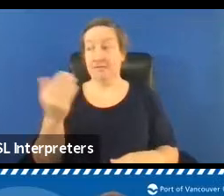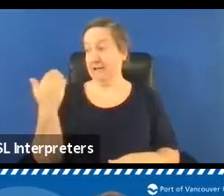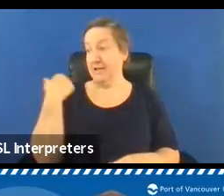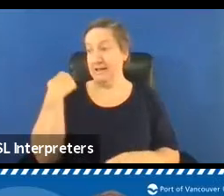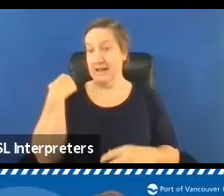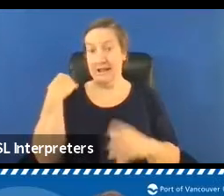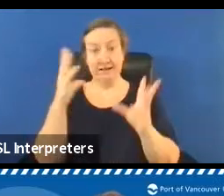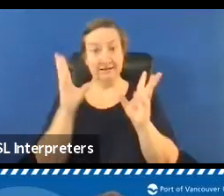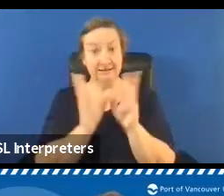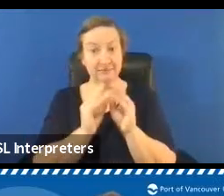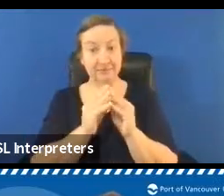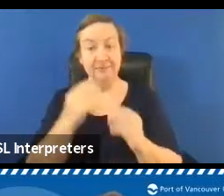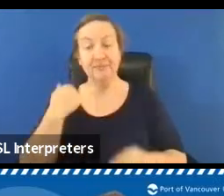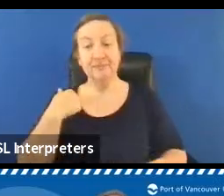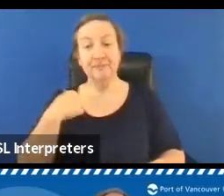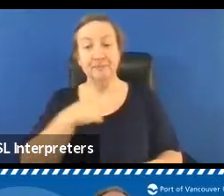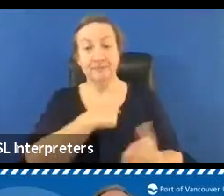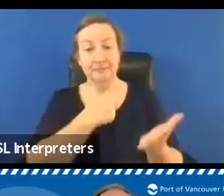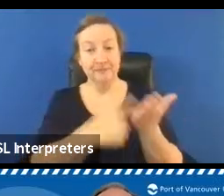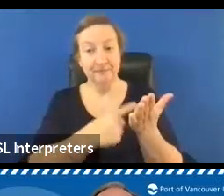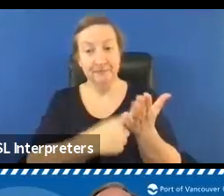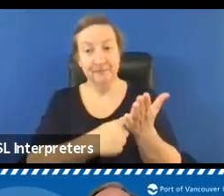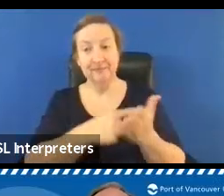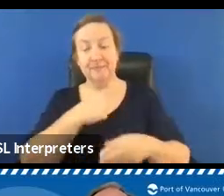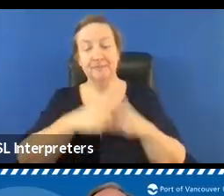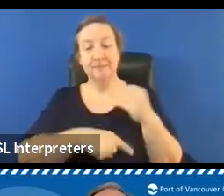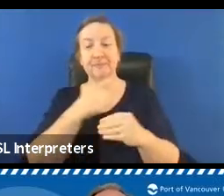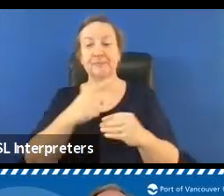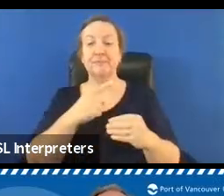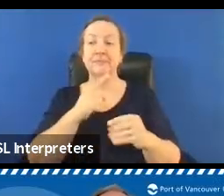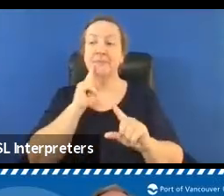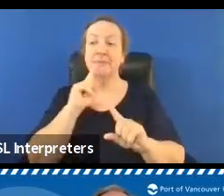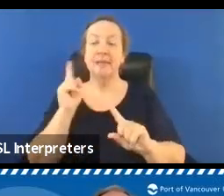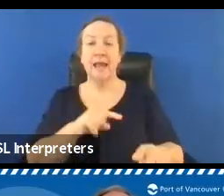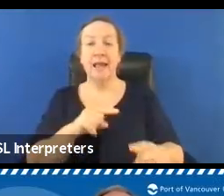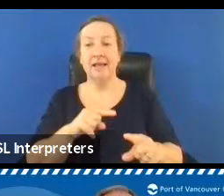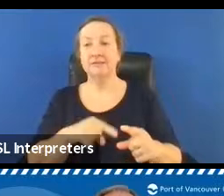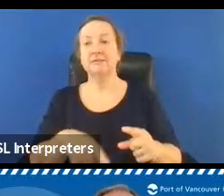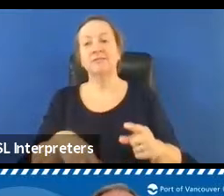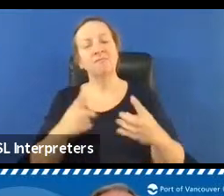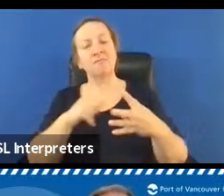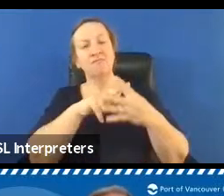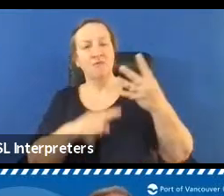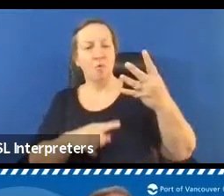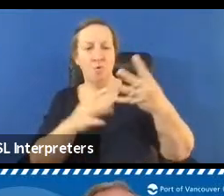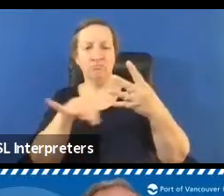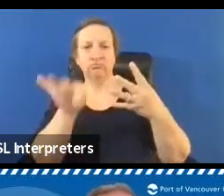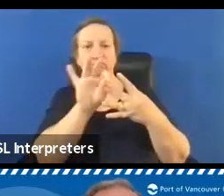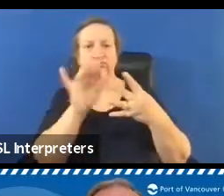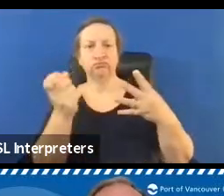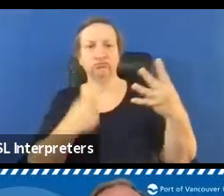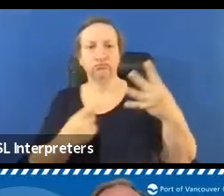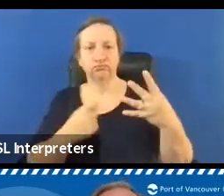last meeting, we talked that we were going to answer 4 key questions